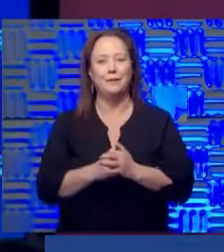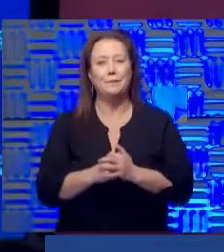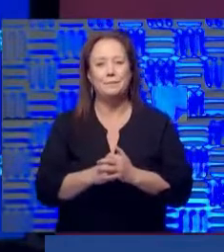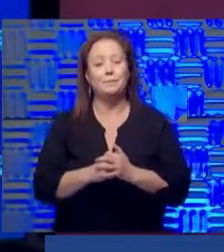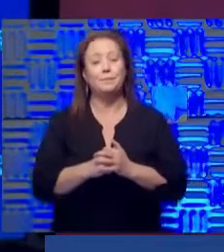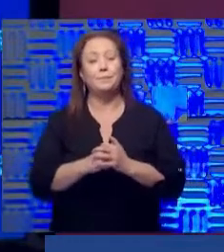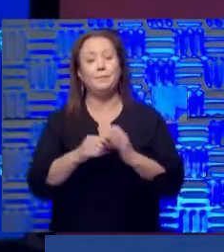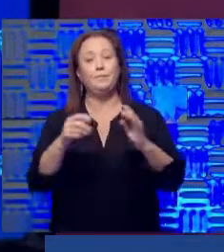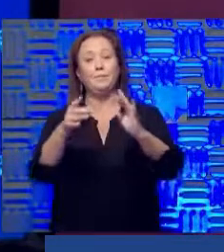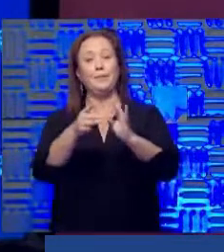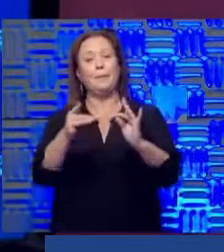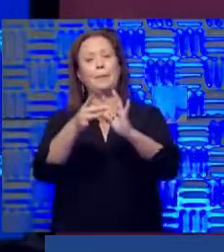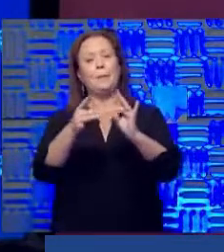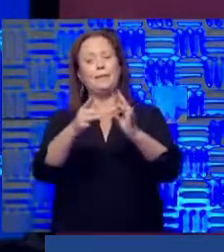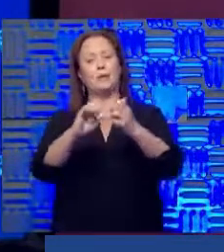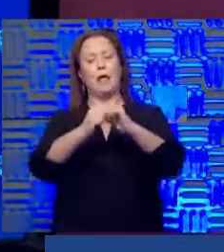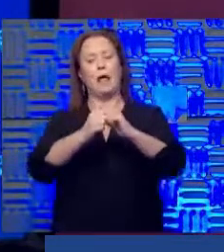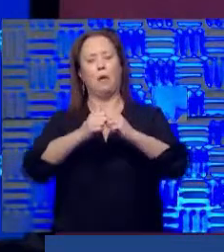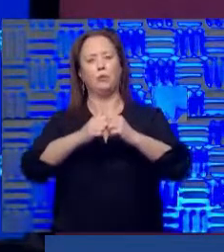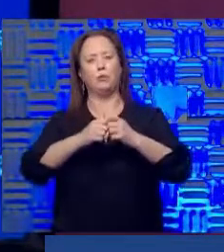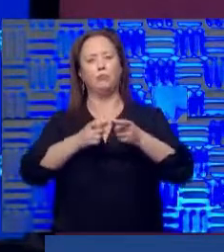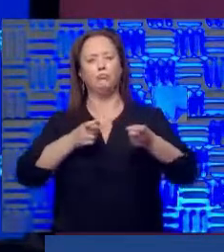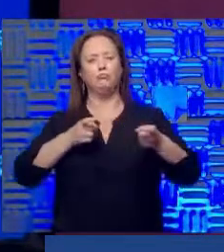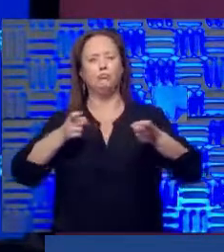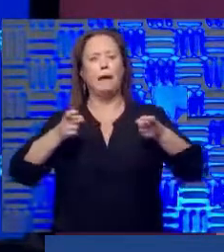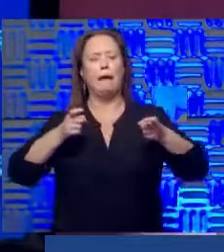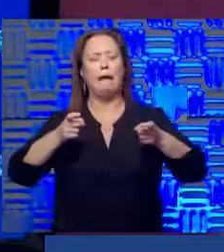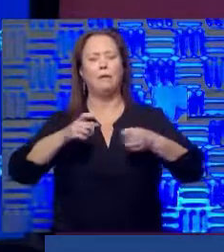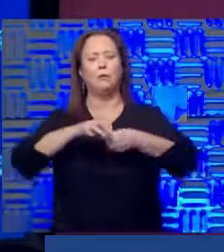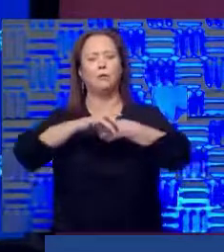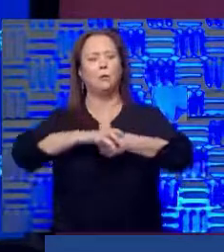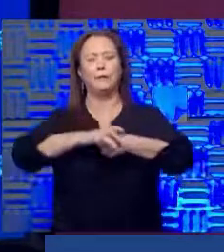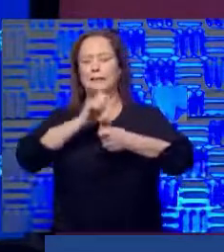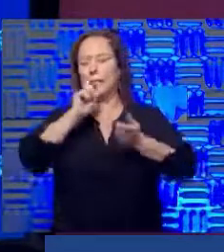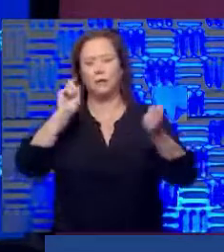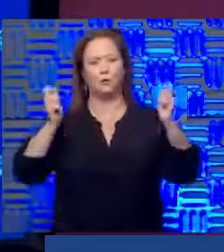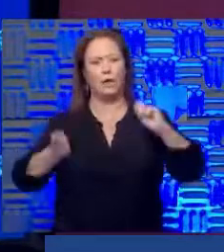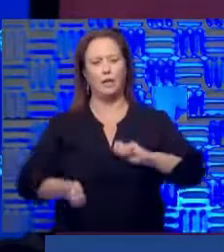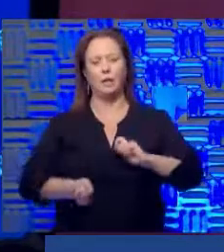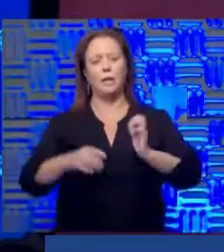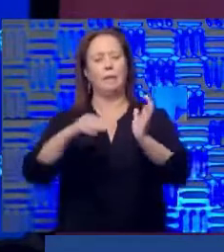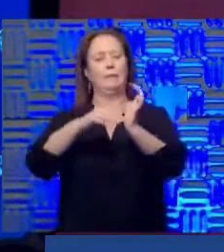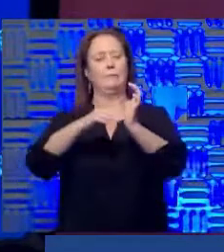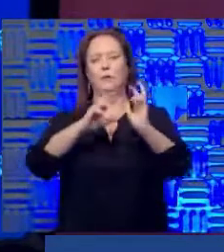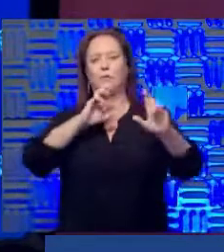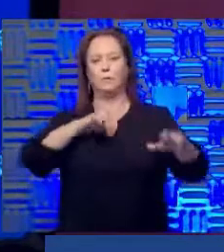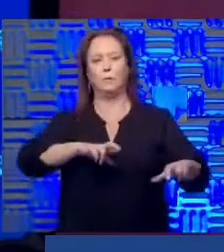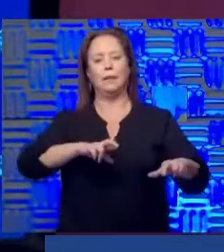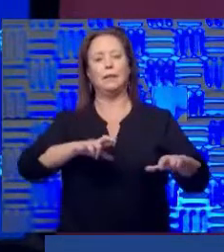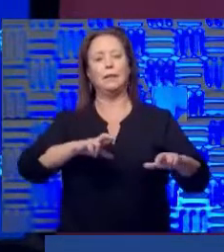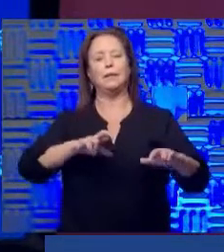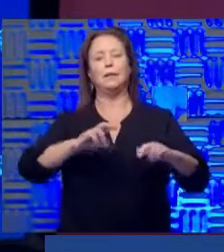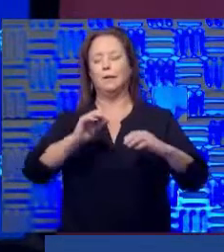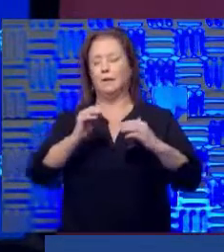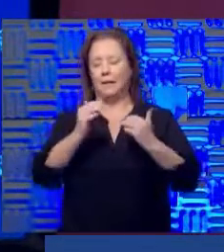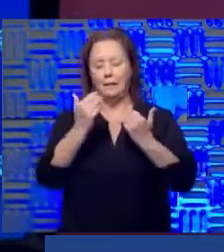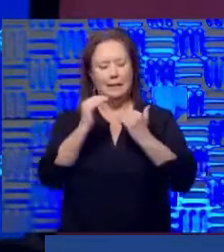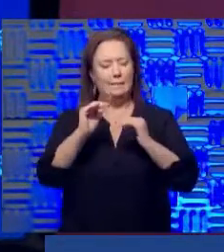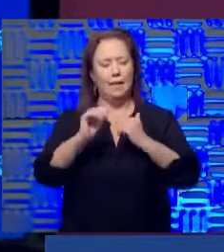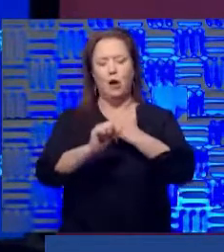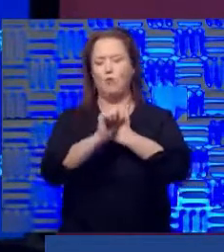The message in terms of how to cope with this hasn't changed, much the same as the medical response of how to limit our risk hasn't